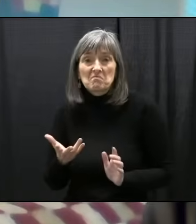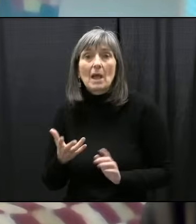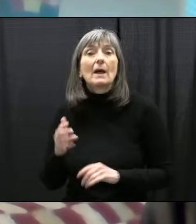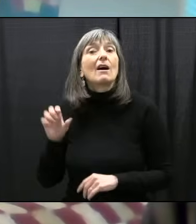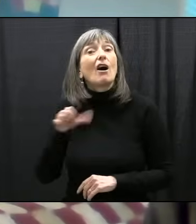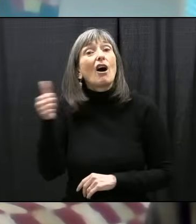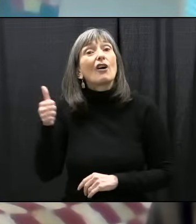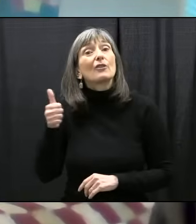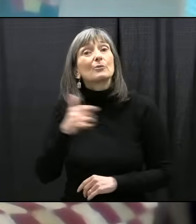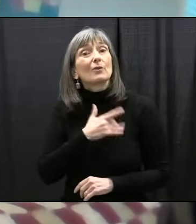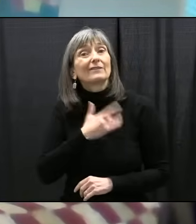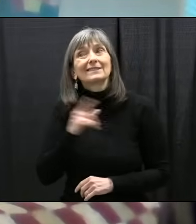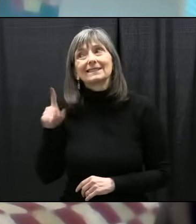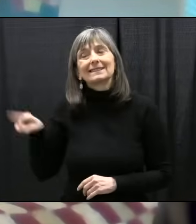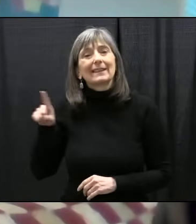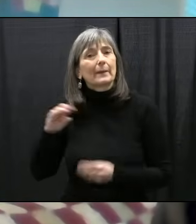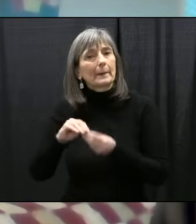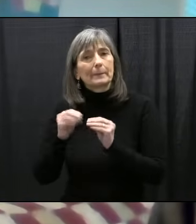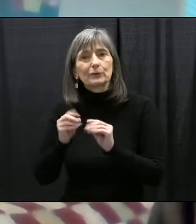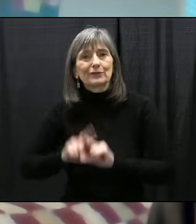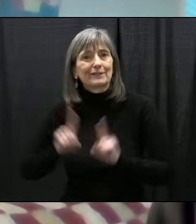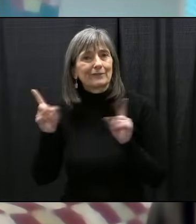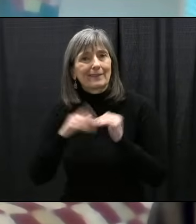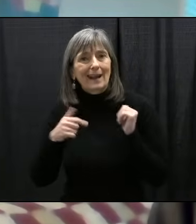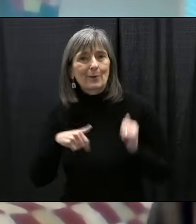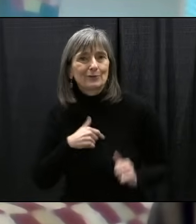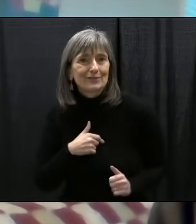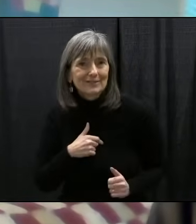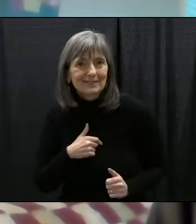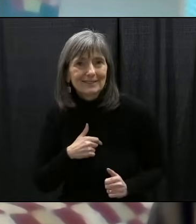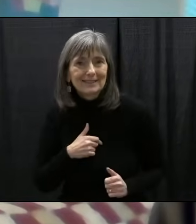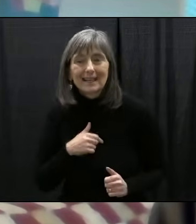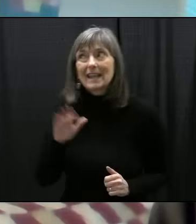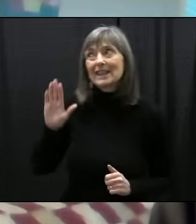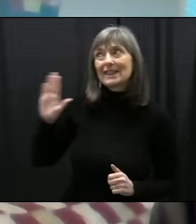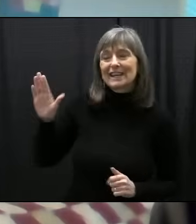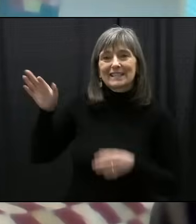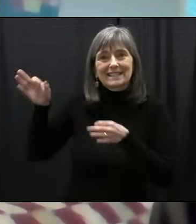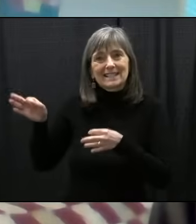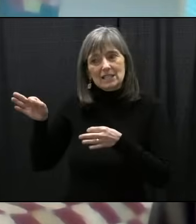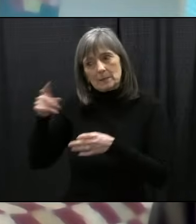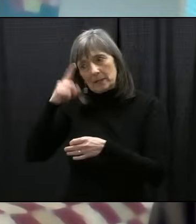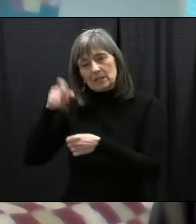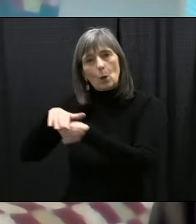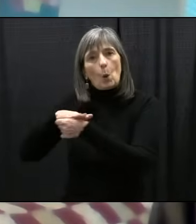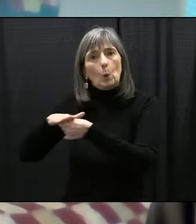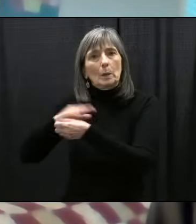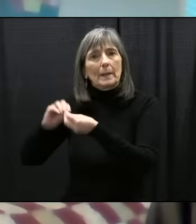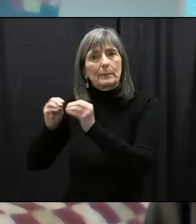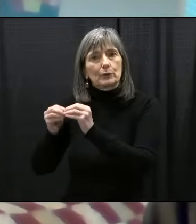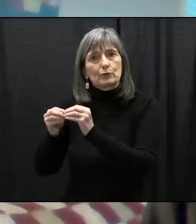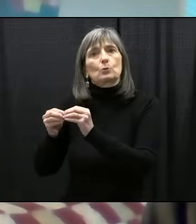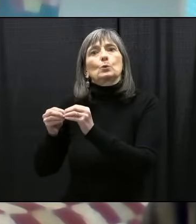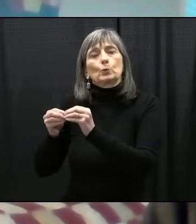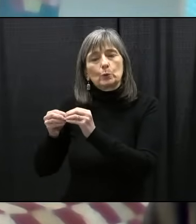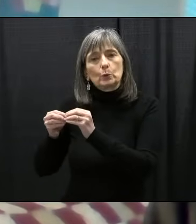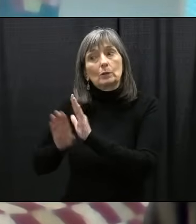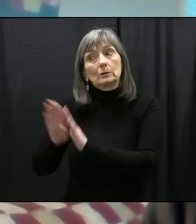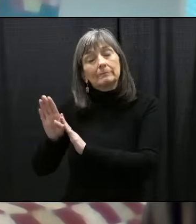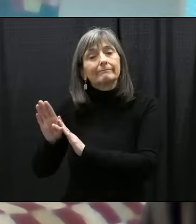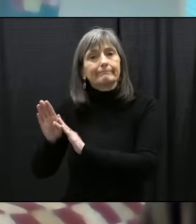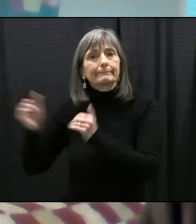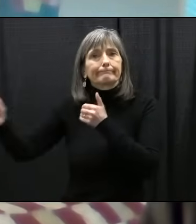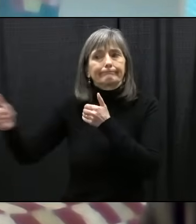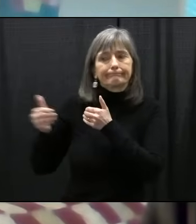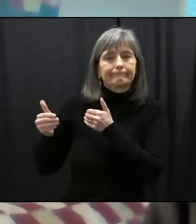very different epidemiology than we do right now, and so they're making decisions based on their local context, and as